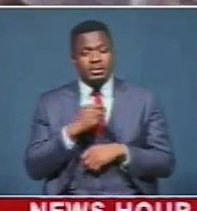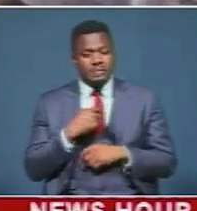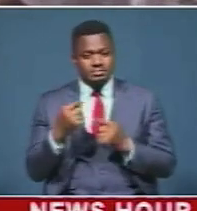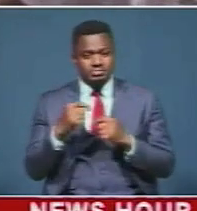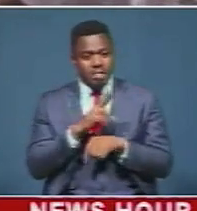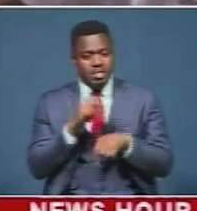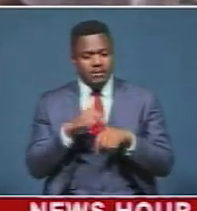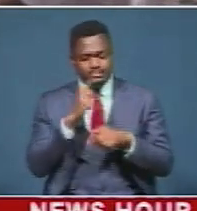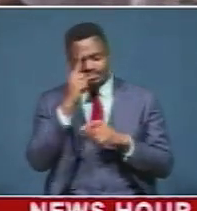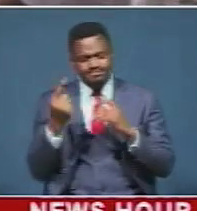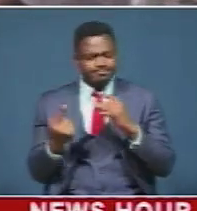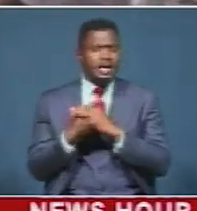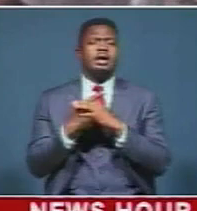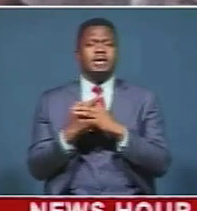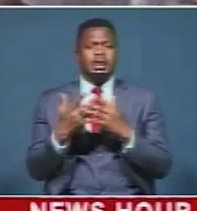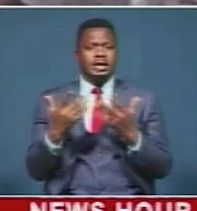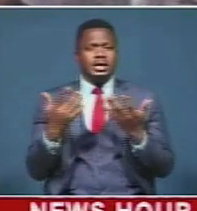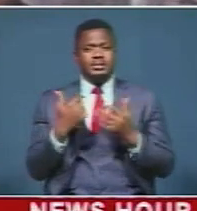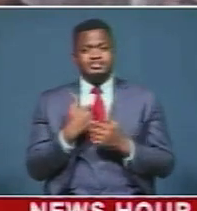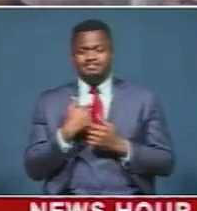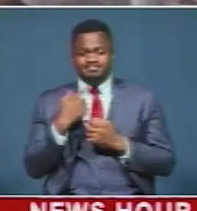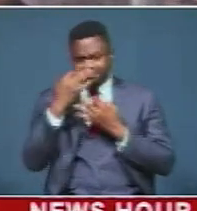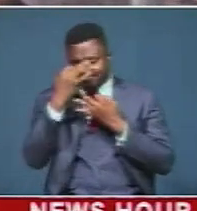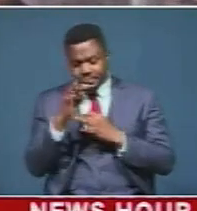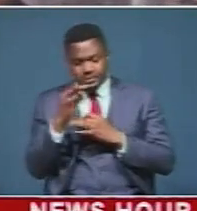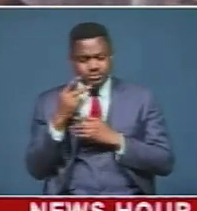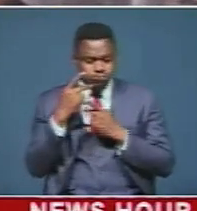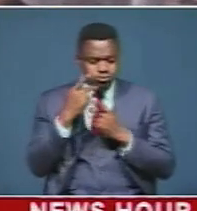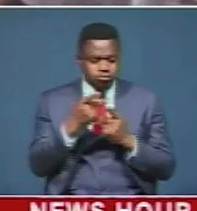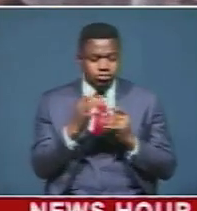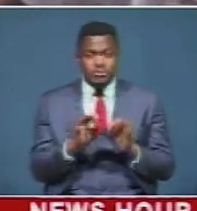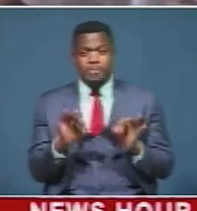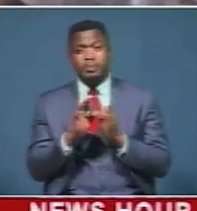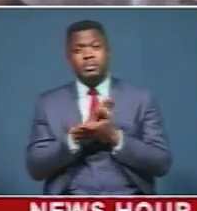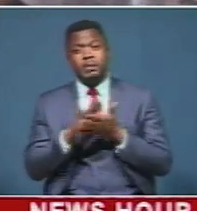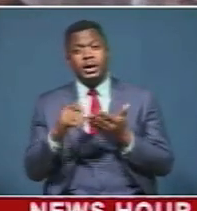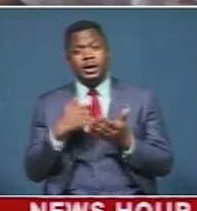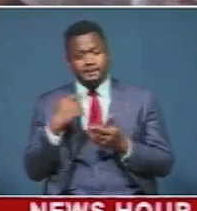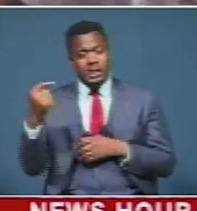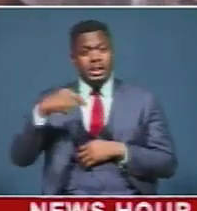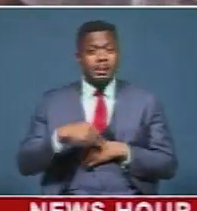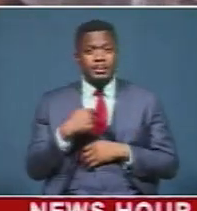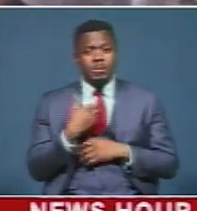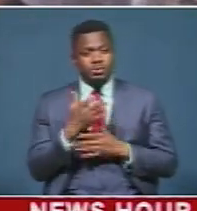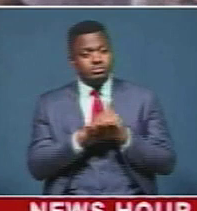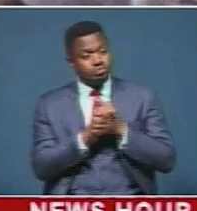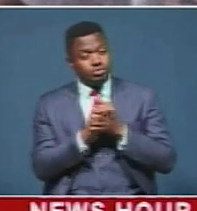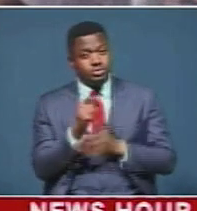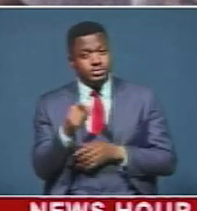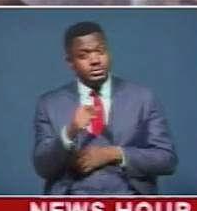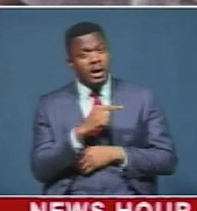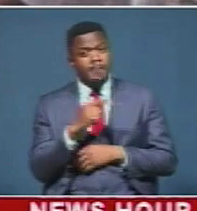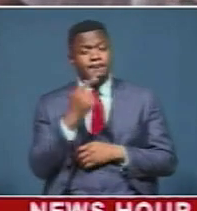came naturally on the radar as a very, very significant player that I had to be. I want to congratulate